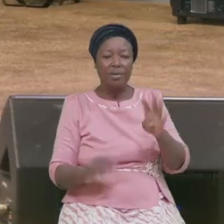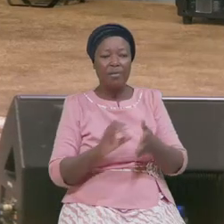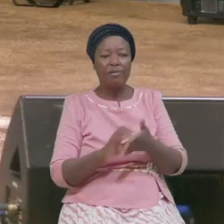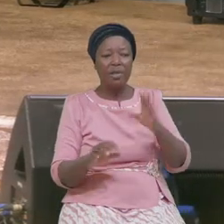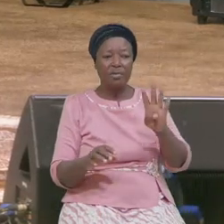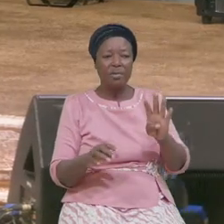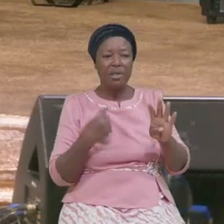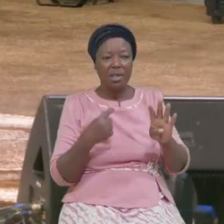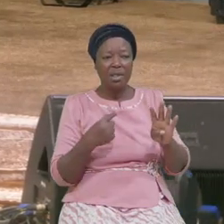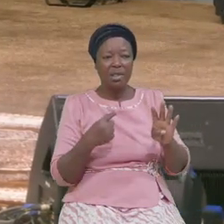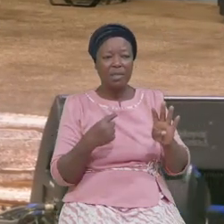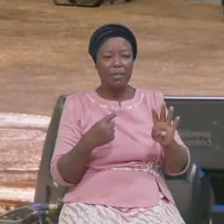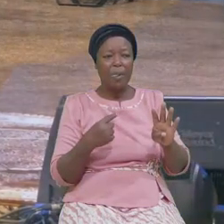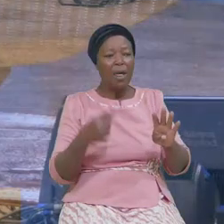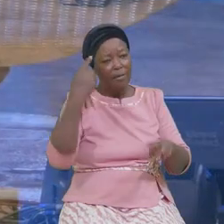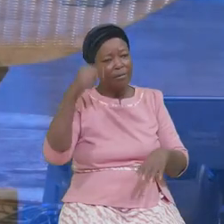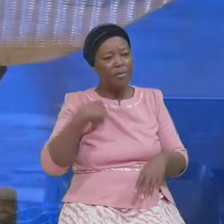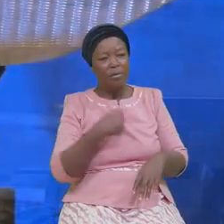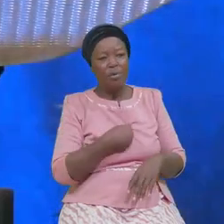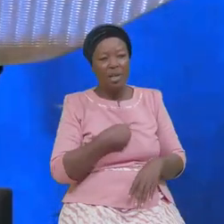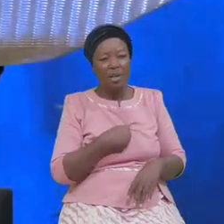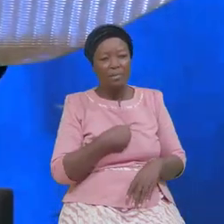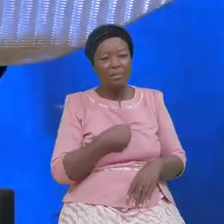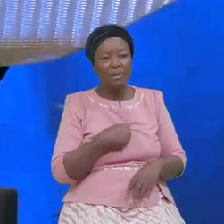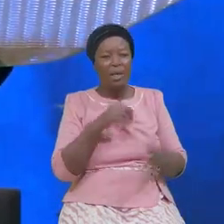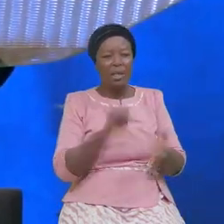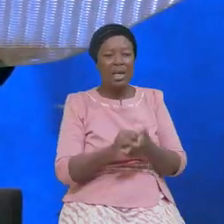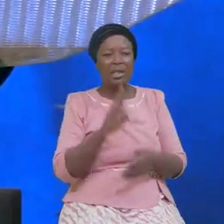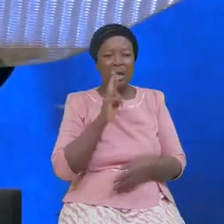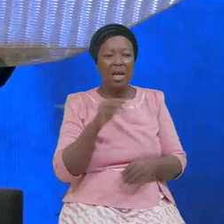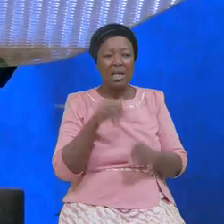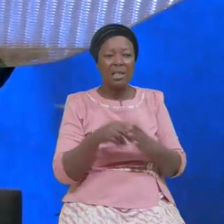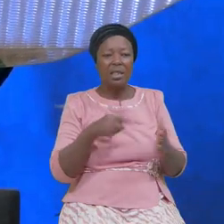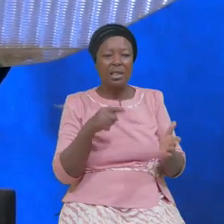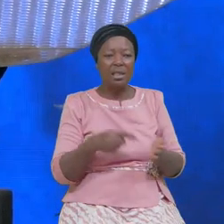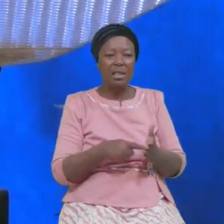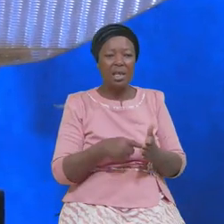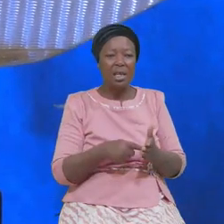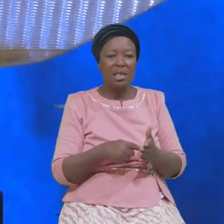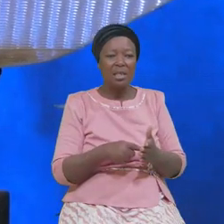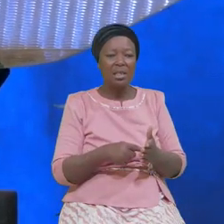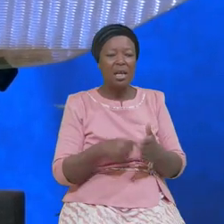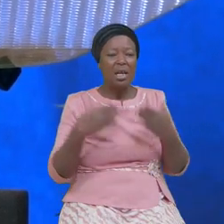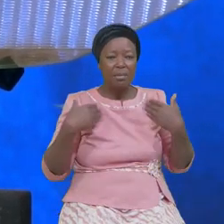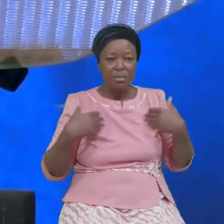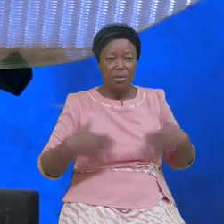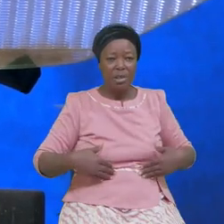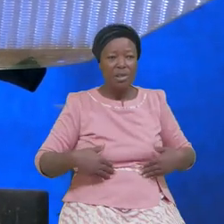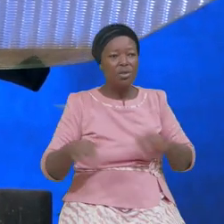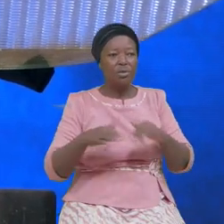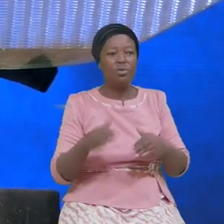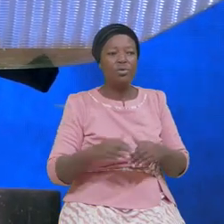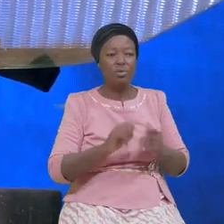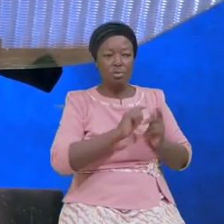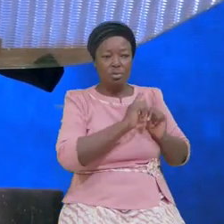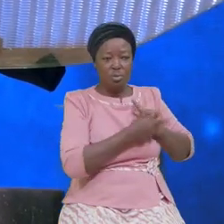Verse 4, it says, for we that are in this tabernacle do groan, we